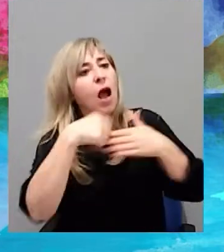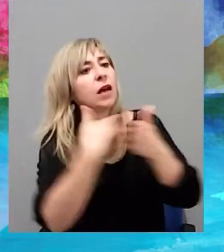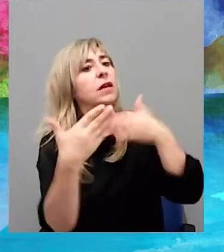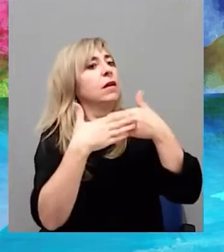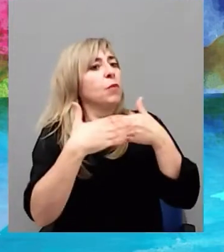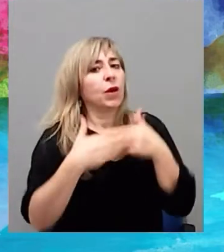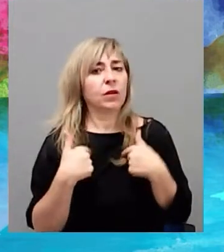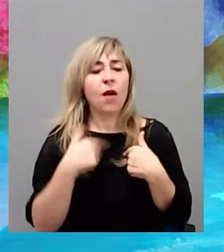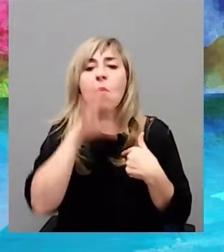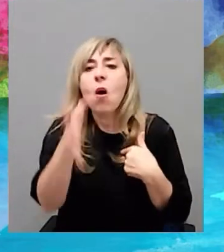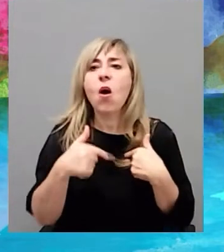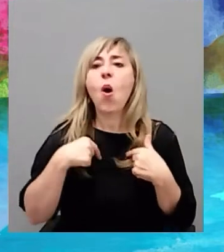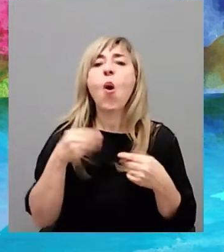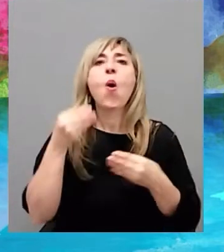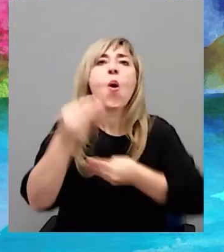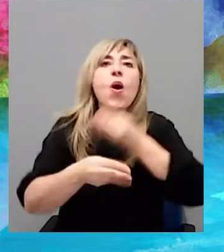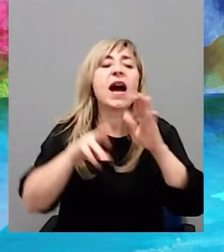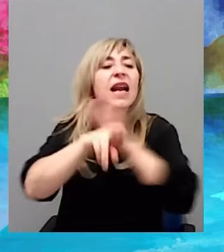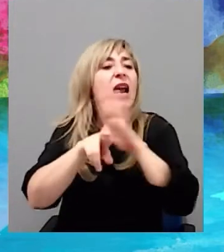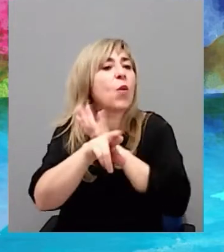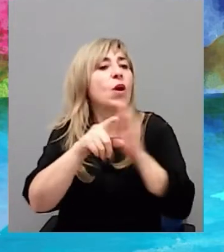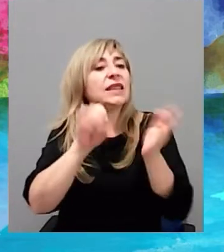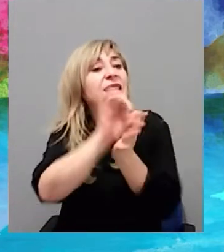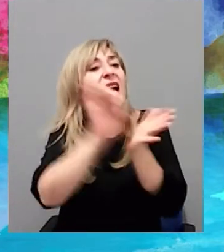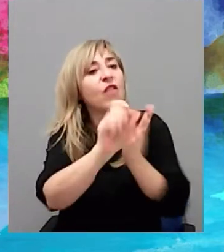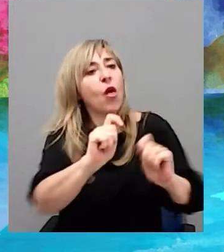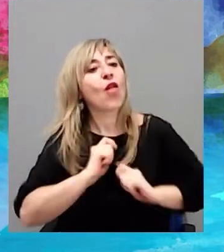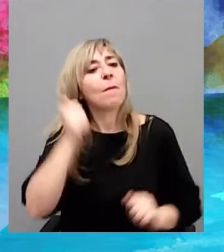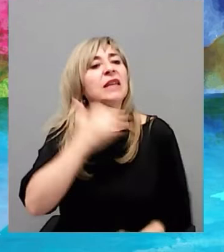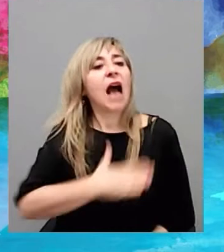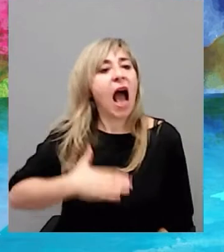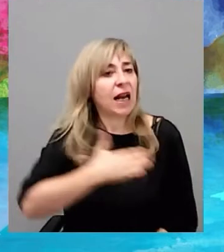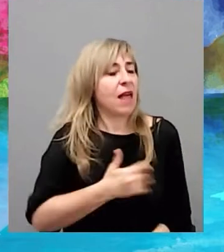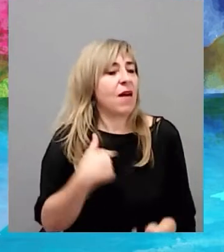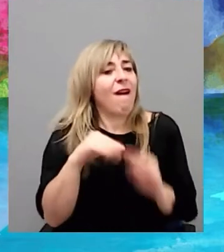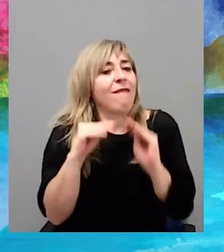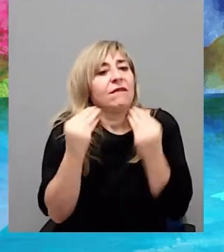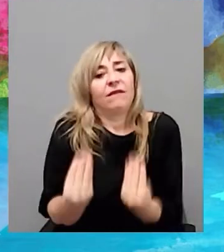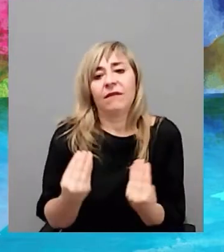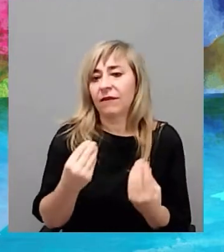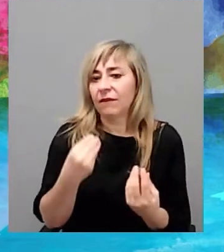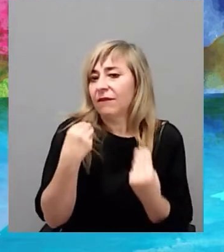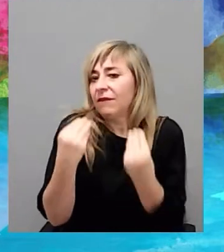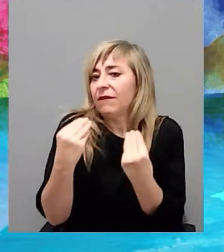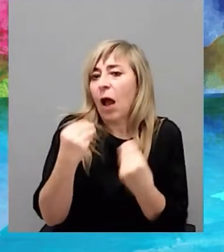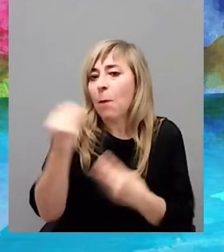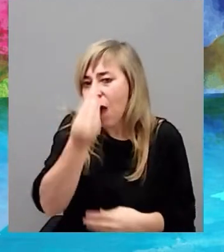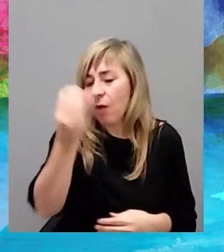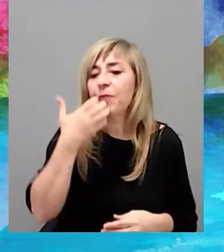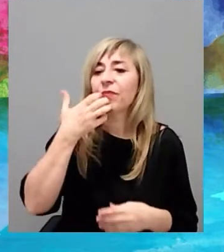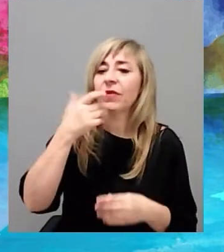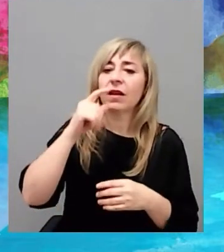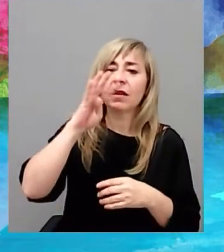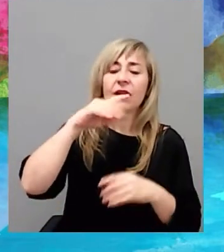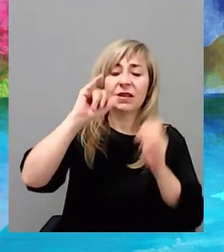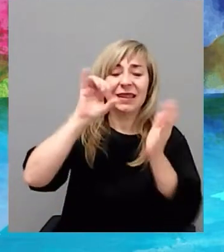because the user experience is more comfortable and more pleasant for them. So there are many